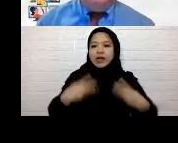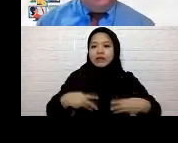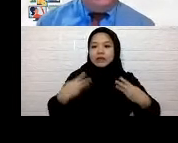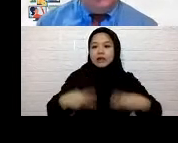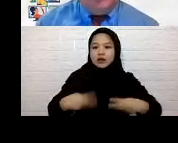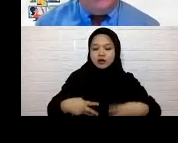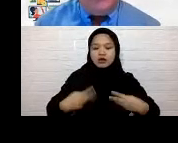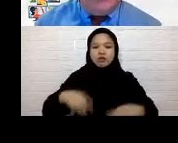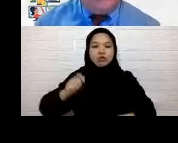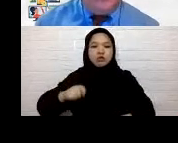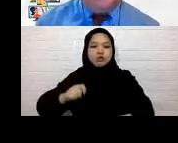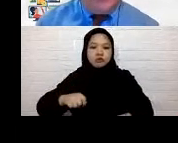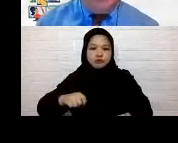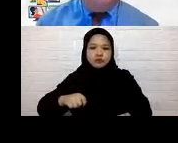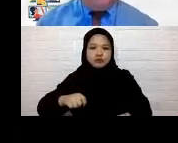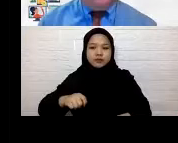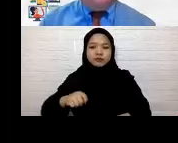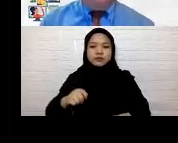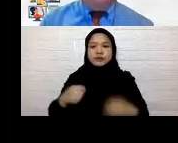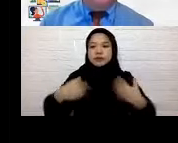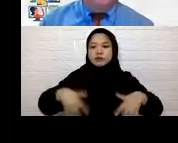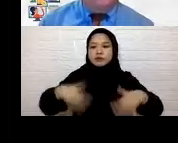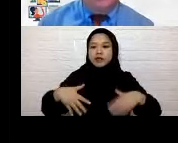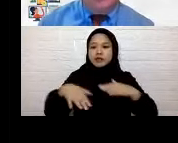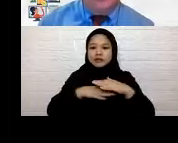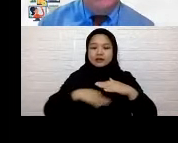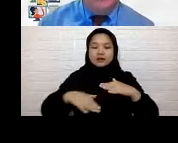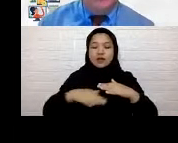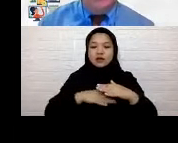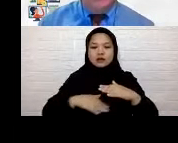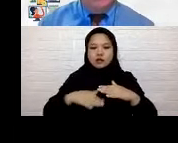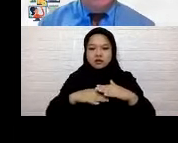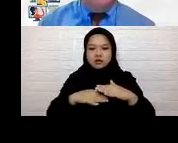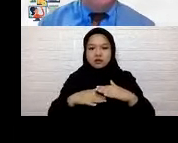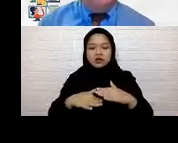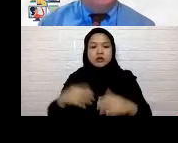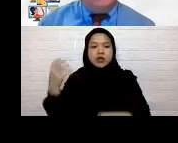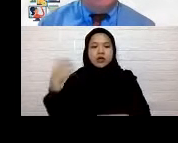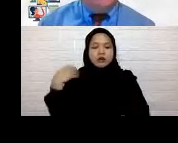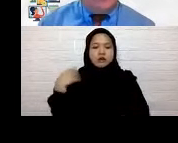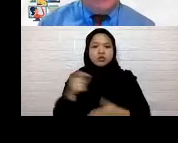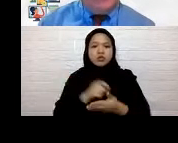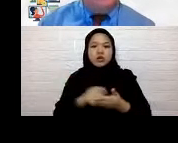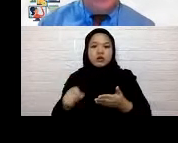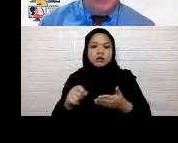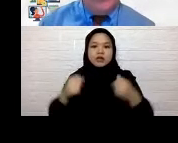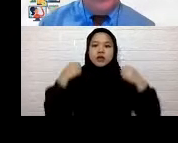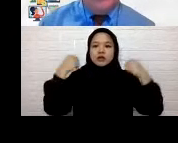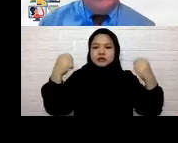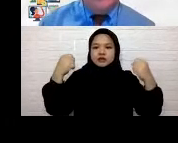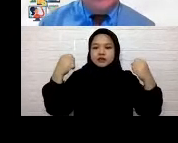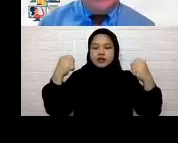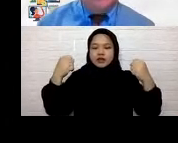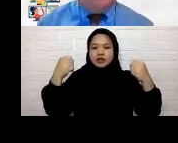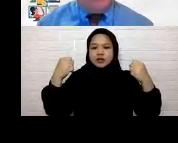to what we call in the United States behavioral health and technology. And I want to highlight that